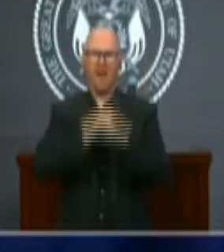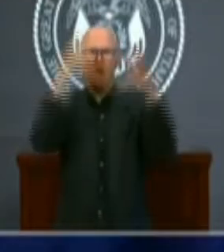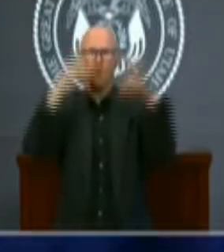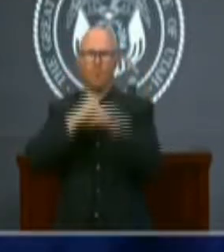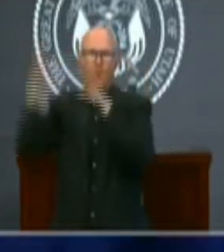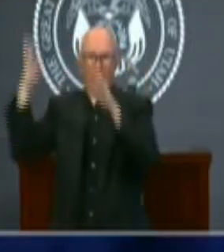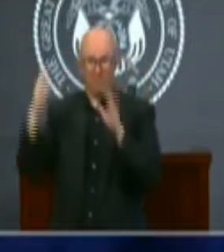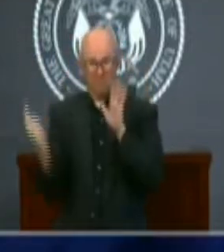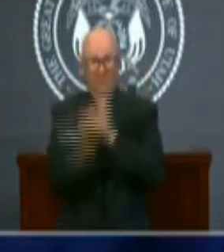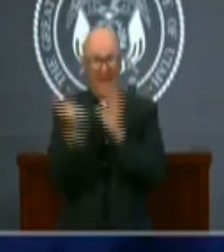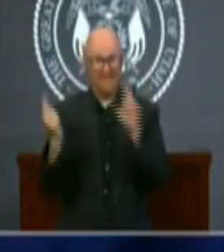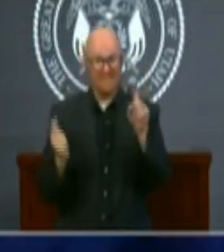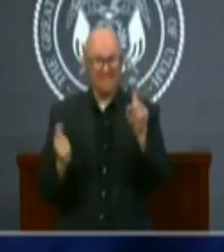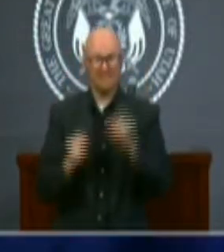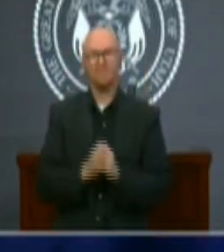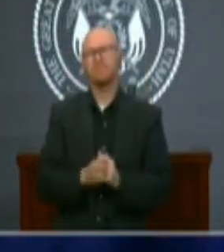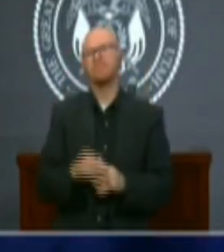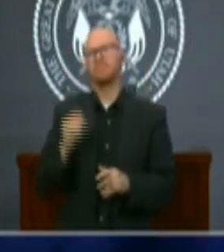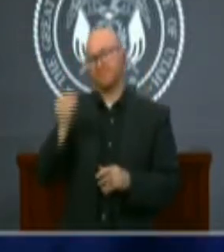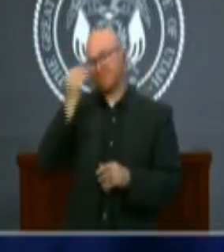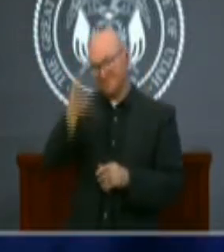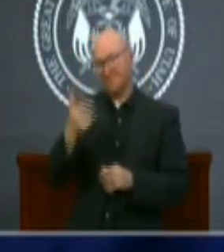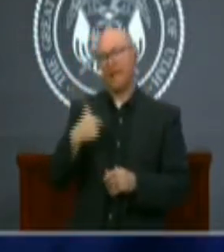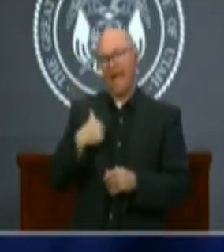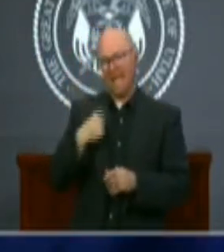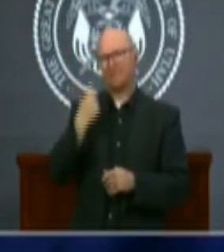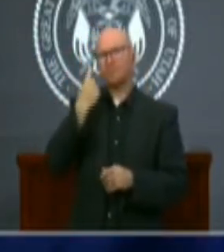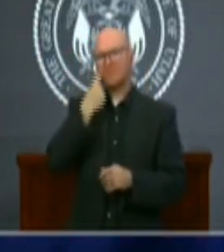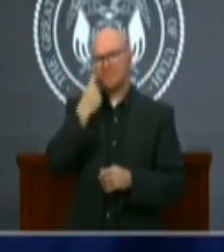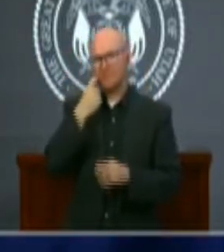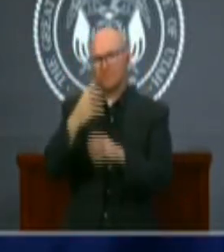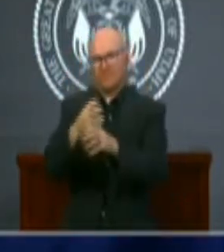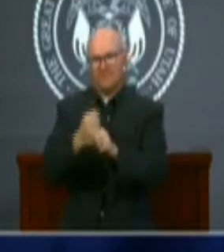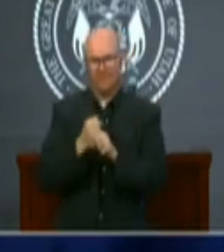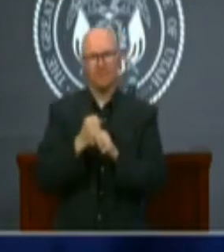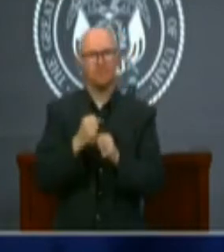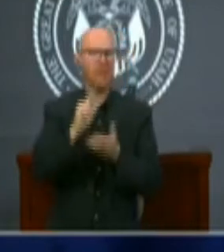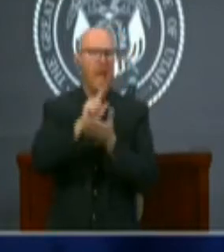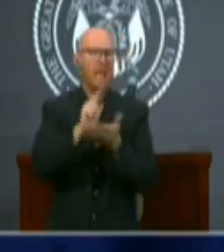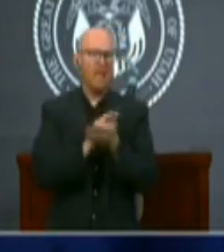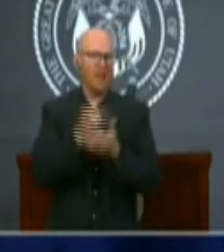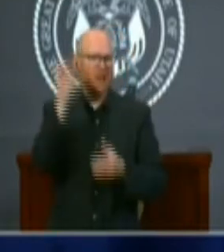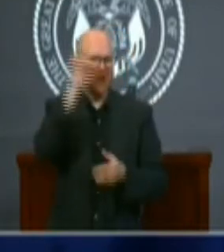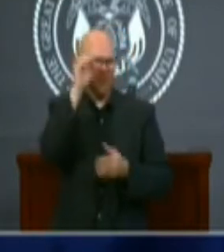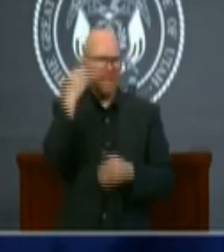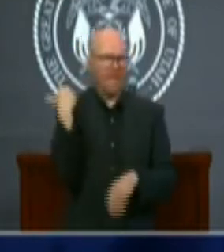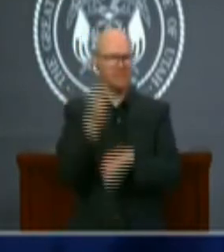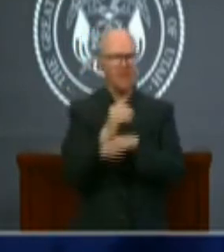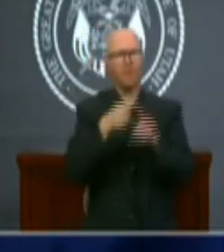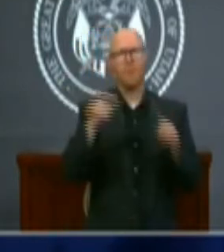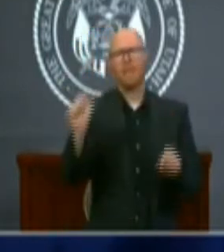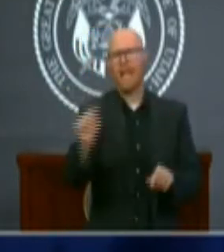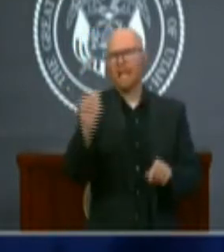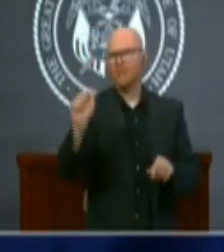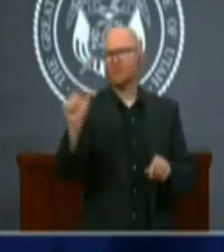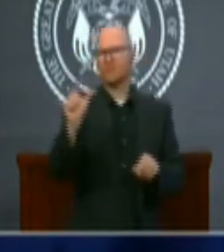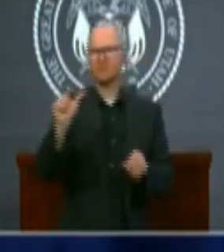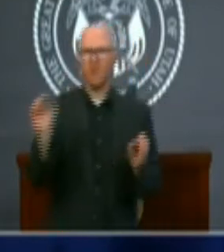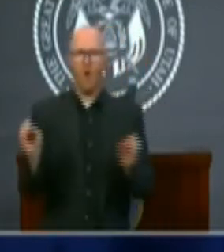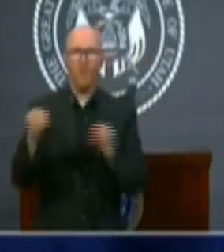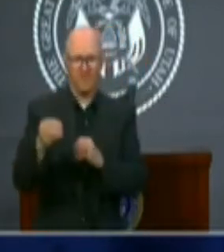So I received a legal opinion last night from the Attorney General's office and from my general